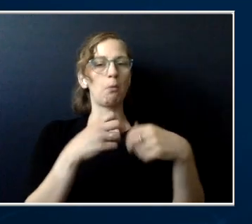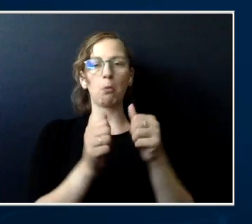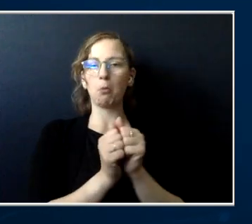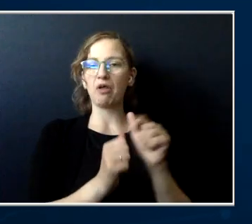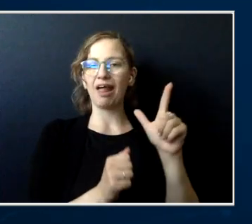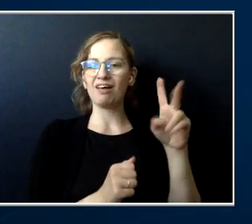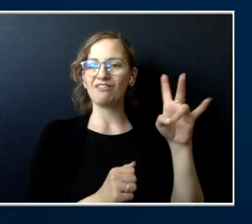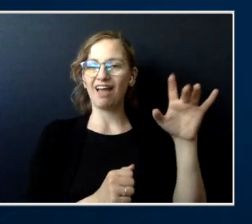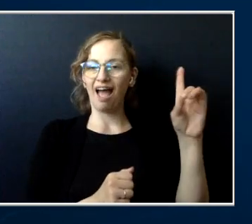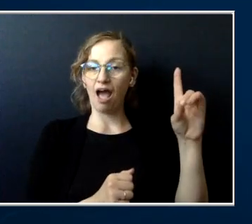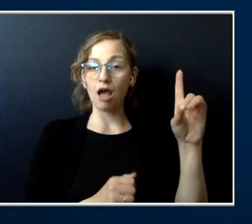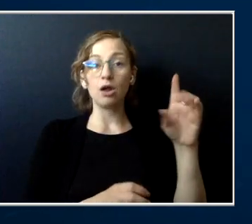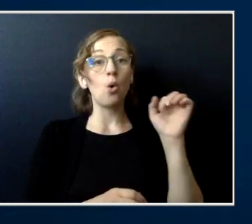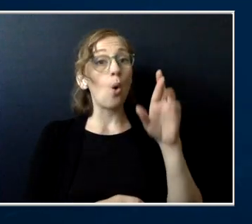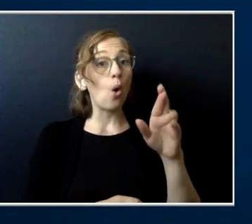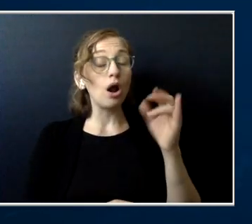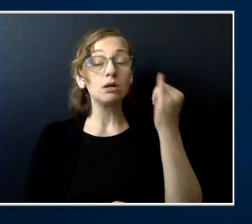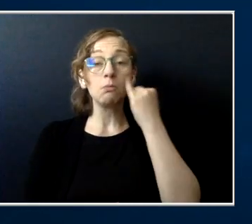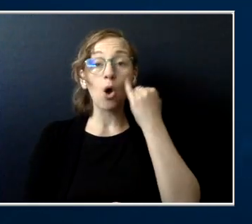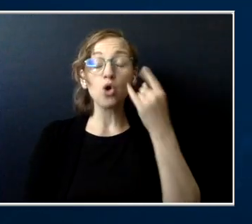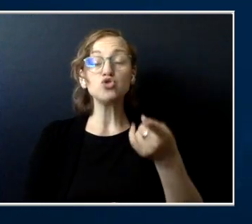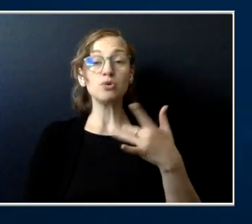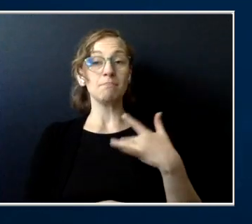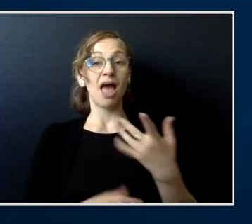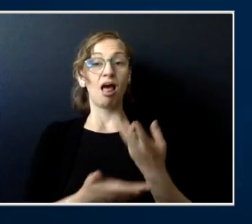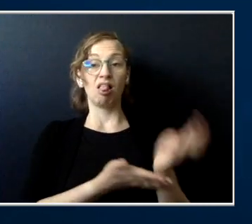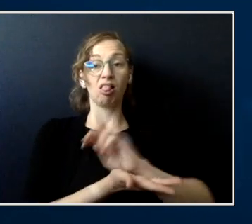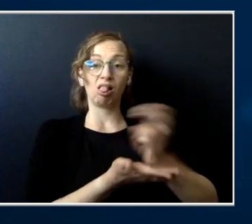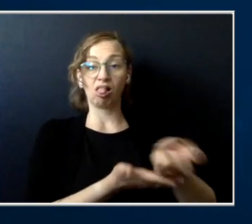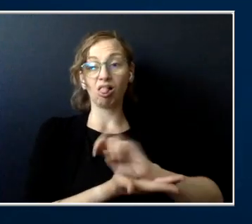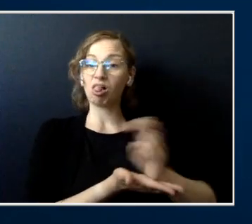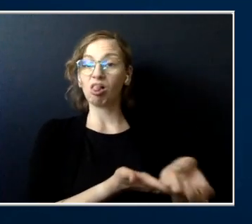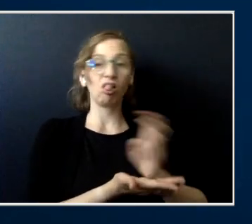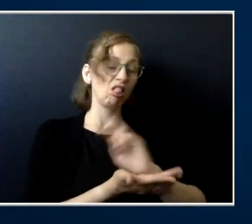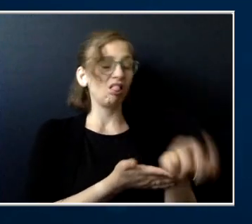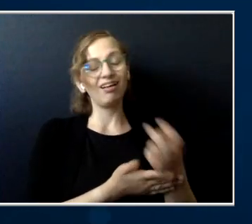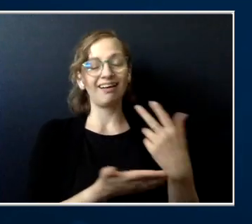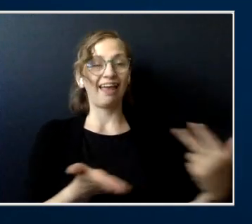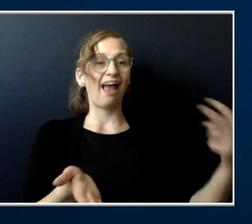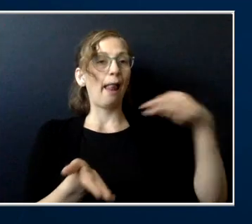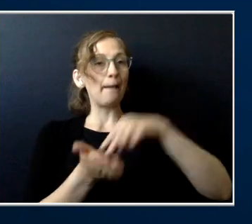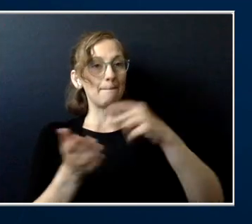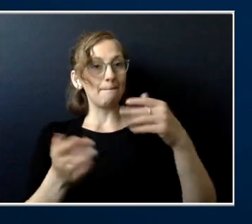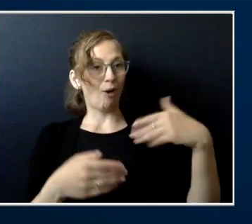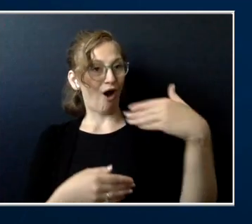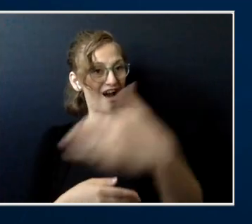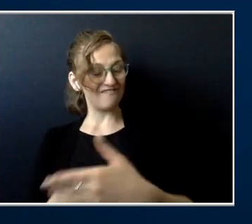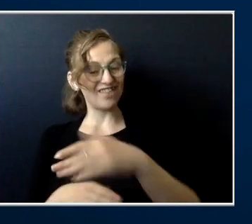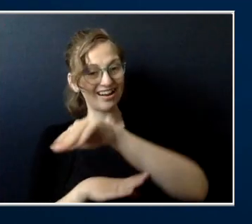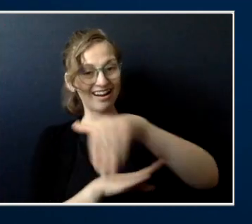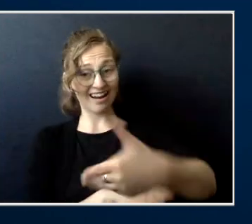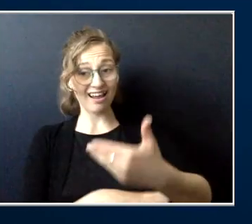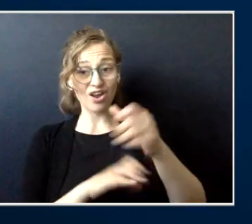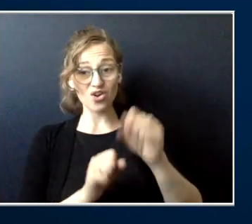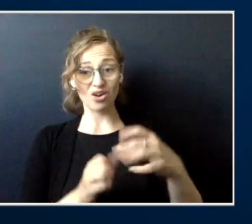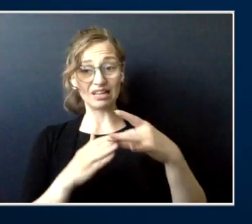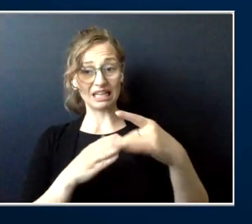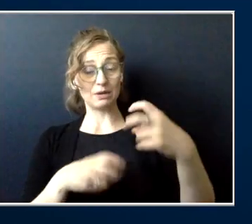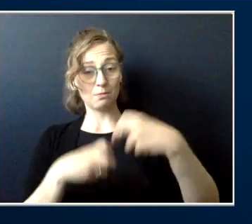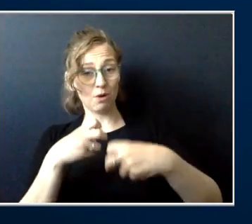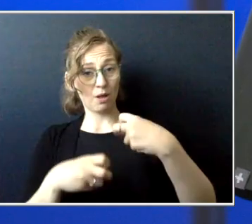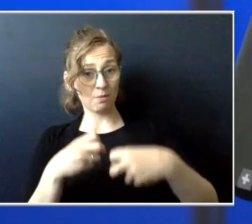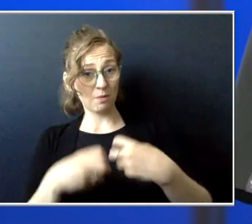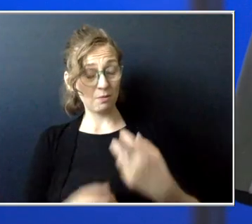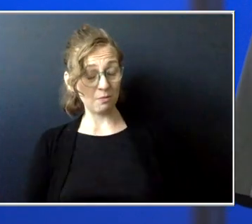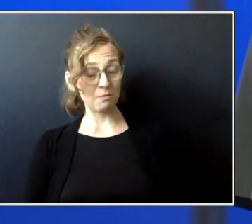if you're a restless sleeper and you toss and turn and you get up a lot at night? Could that cause a problem with the device? Yeah,